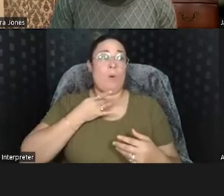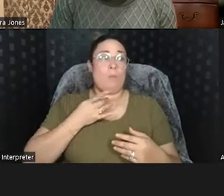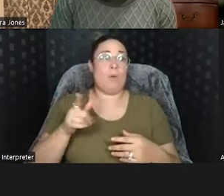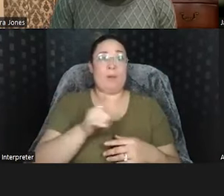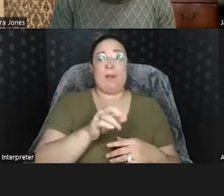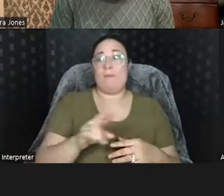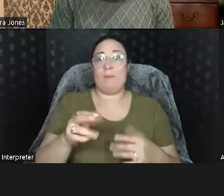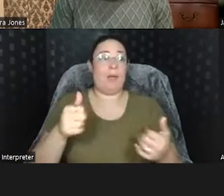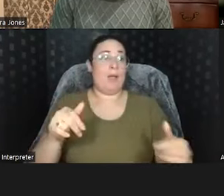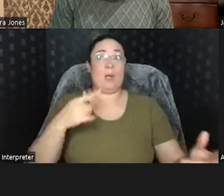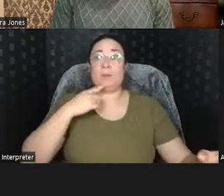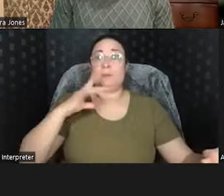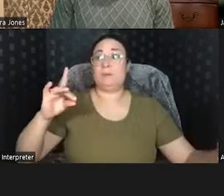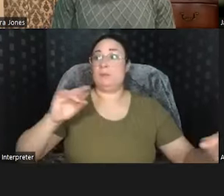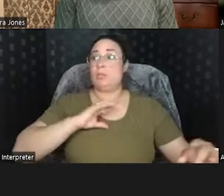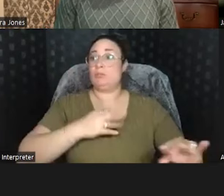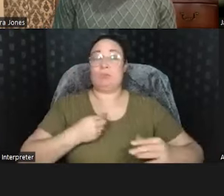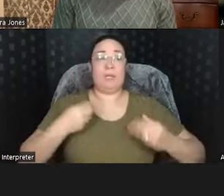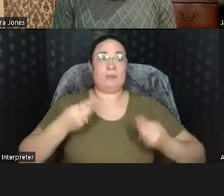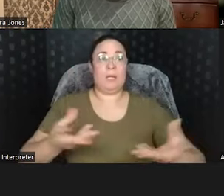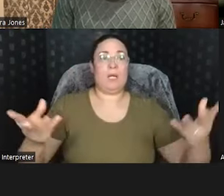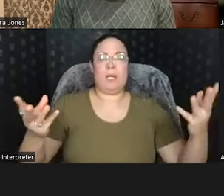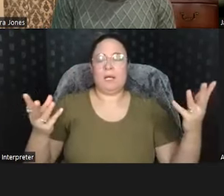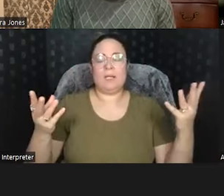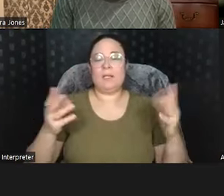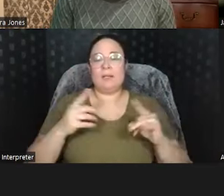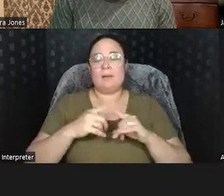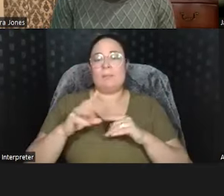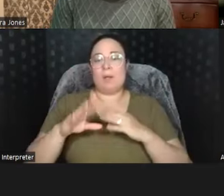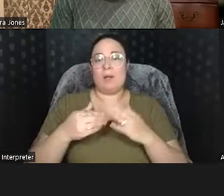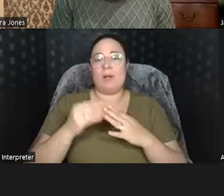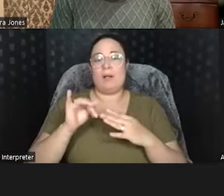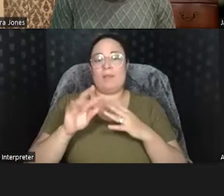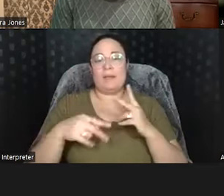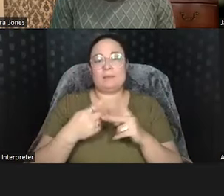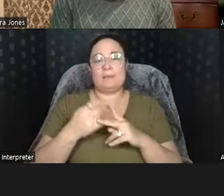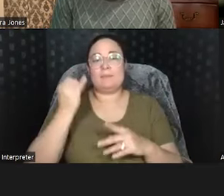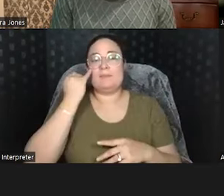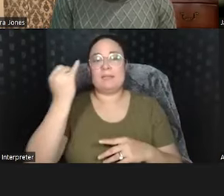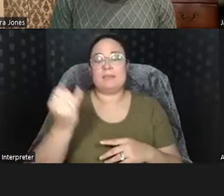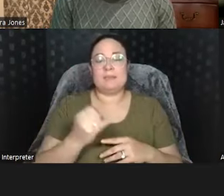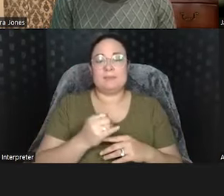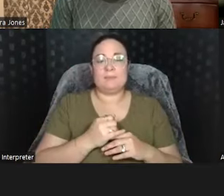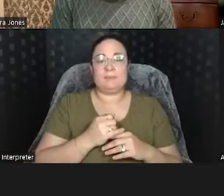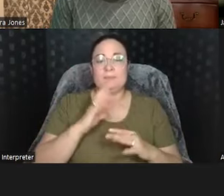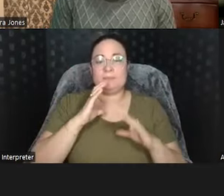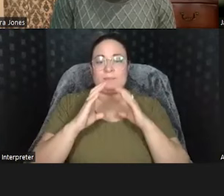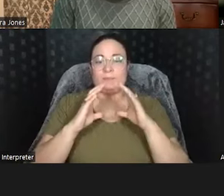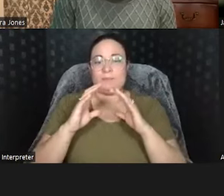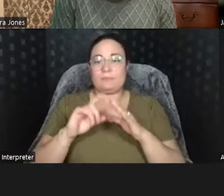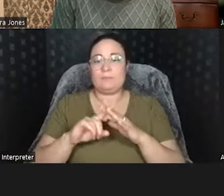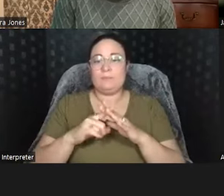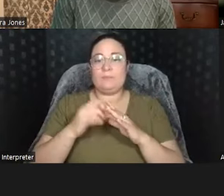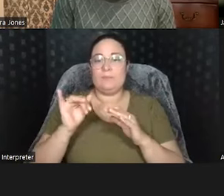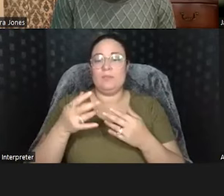school to anyone who says that they're trans. Like all of those types of ideas and conversation starters are